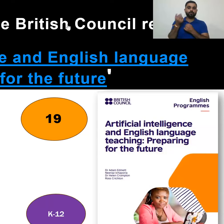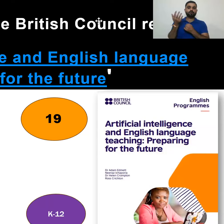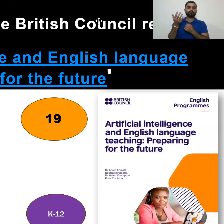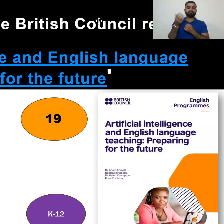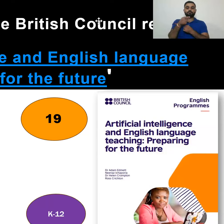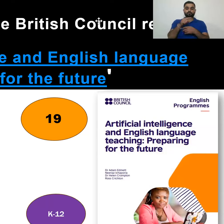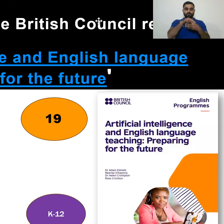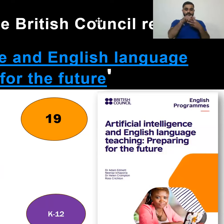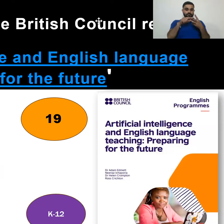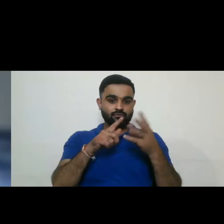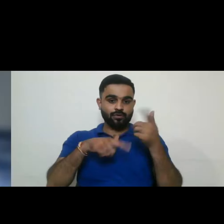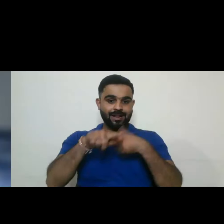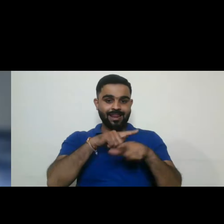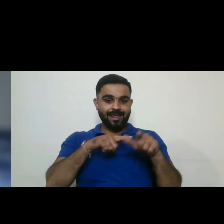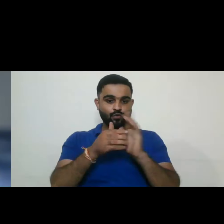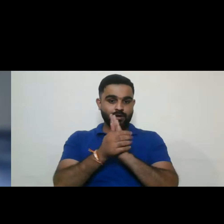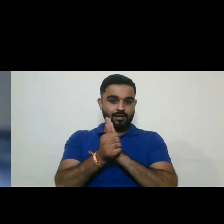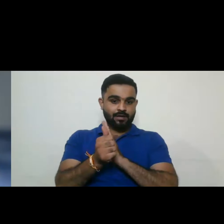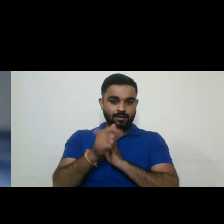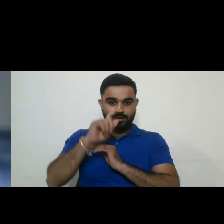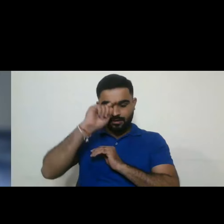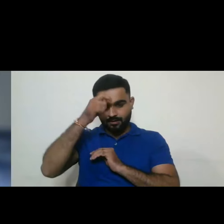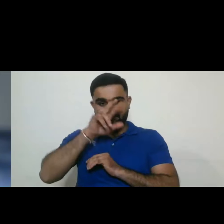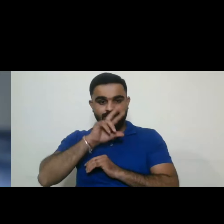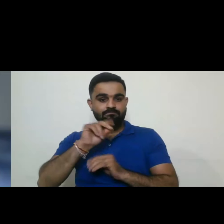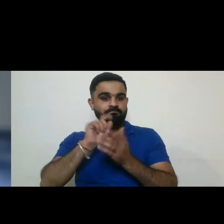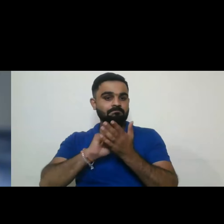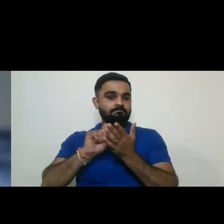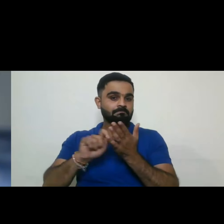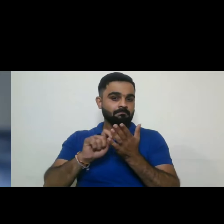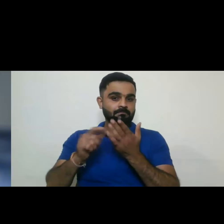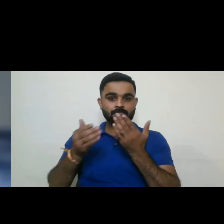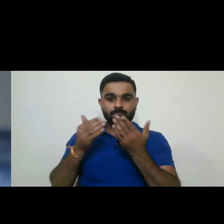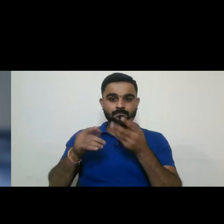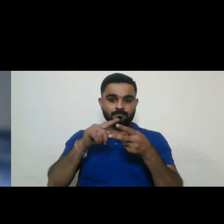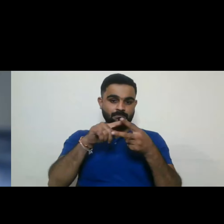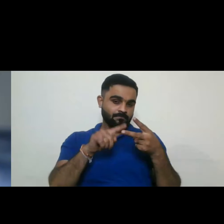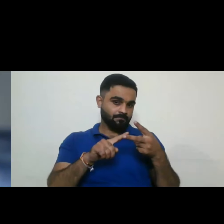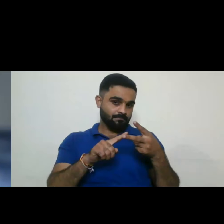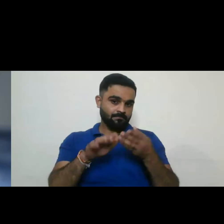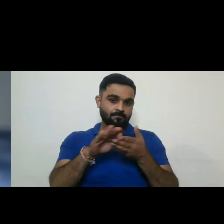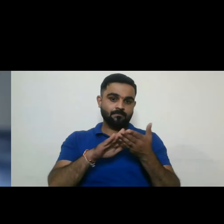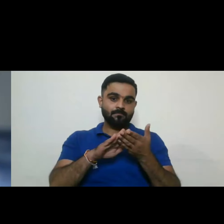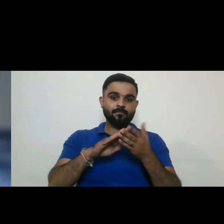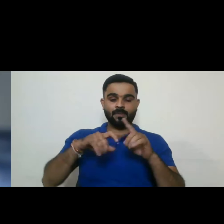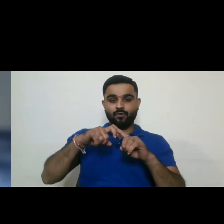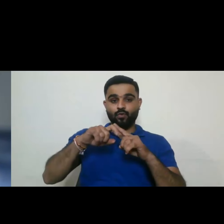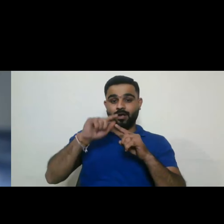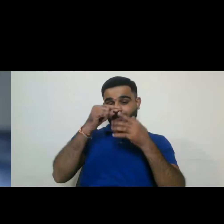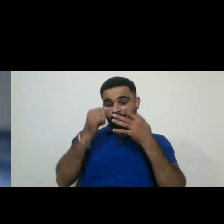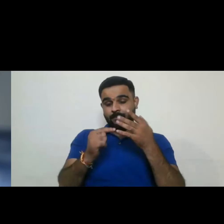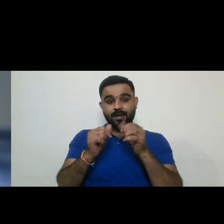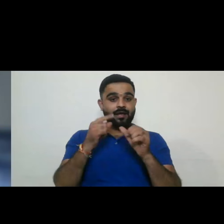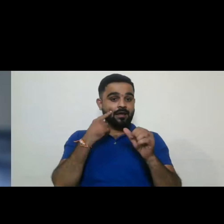that three language skills, which are speaking, writing, and reading, they were basically the key areas where AI was